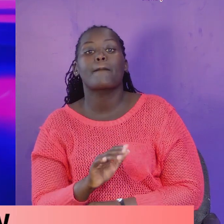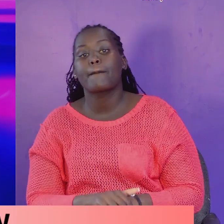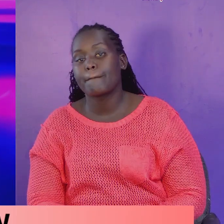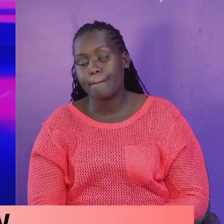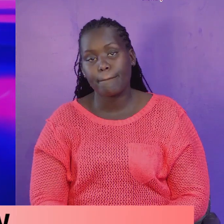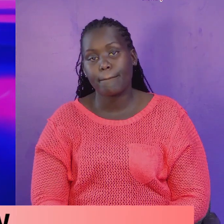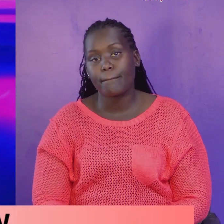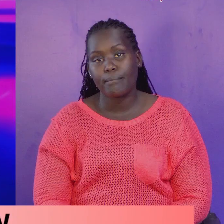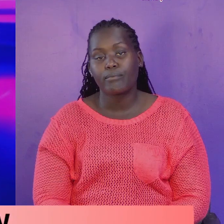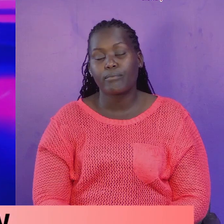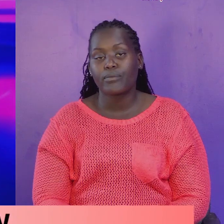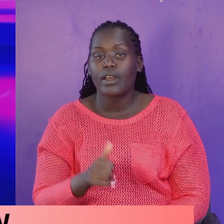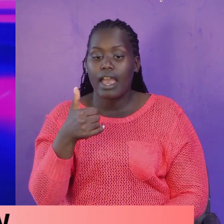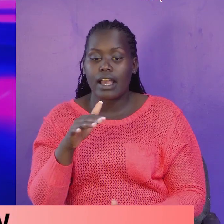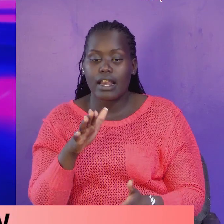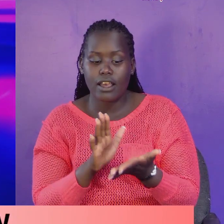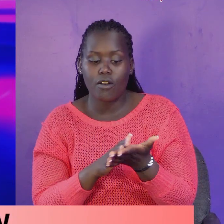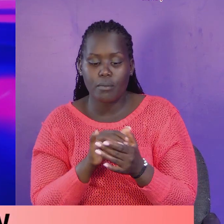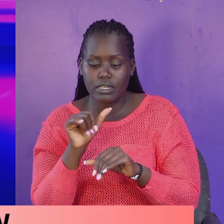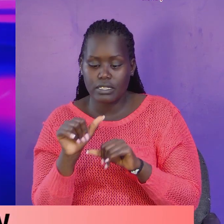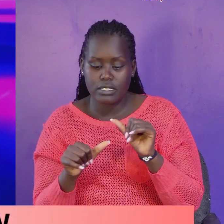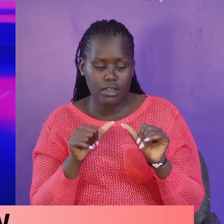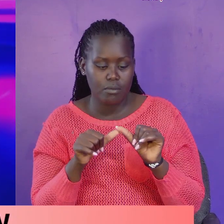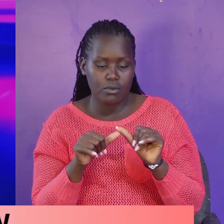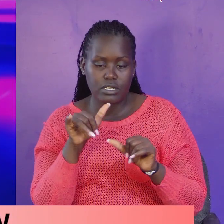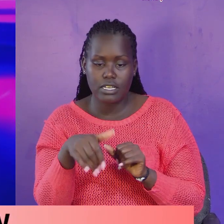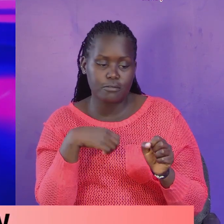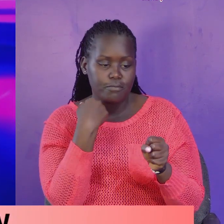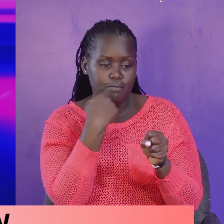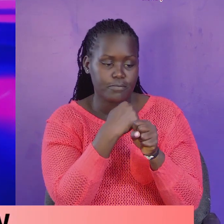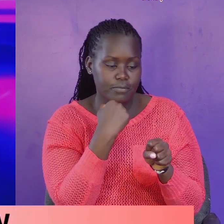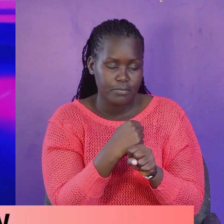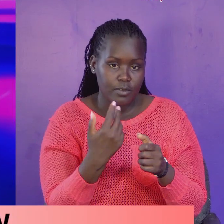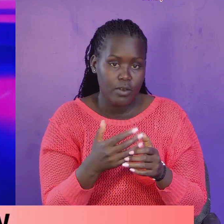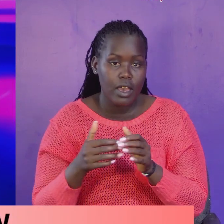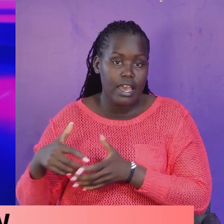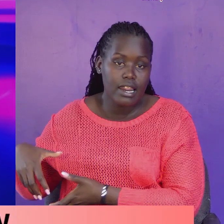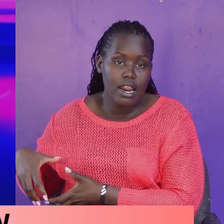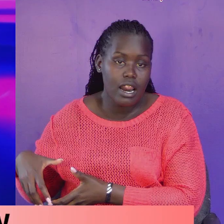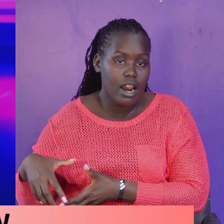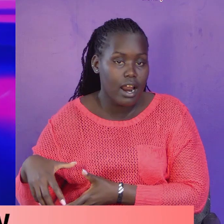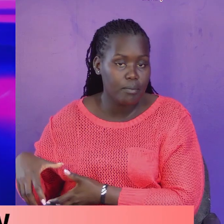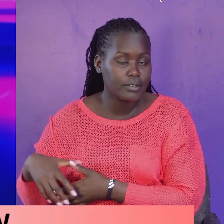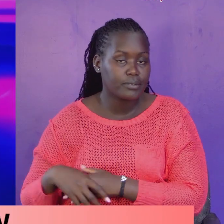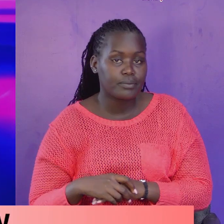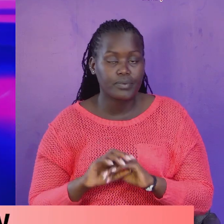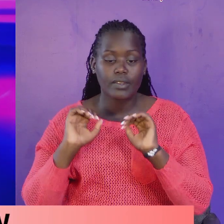Any comment about that performance in rugby? I will